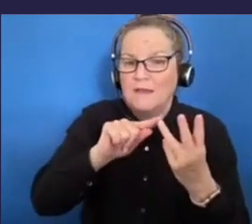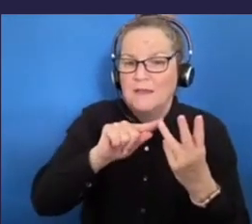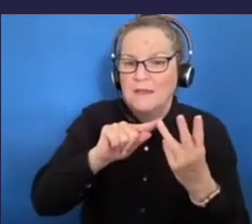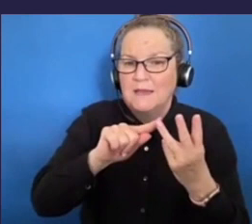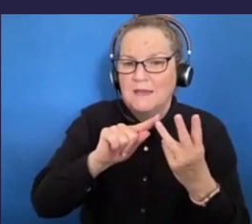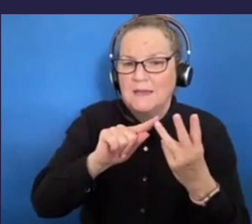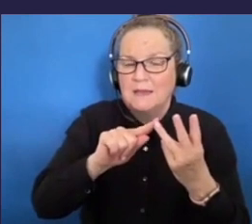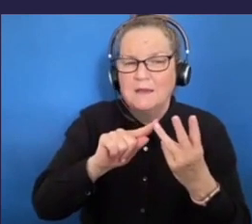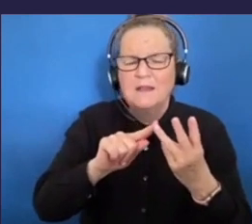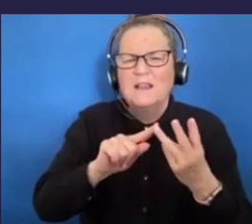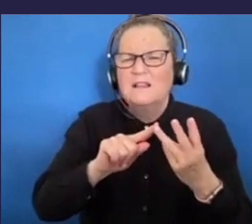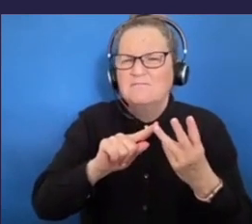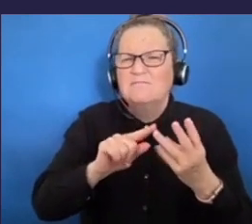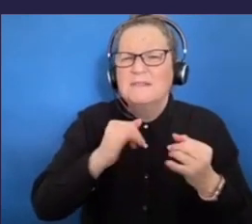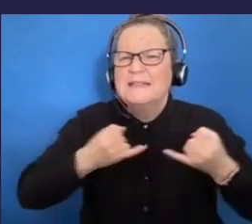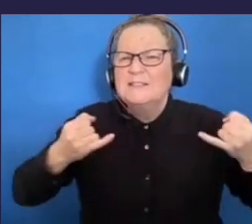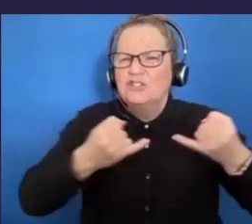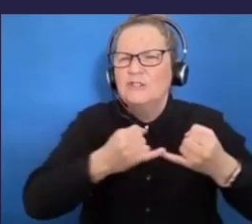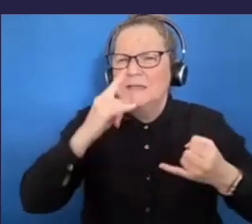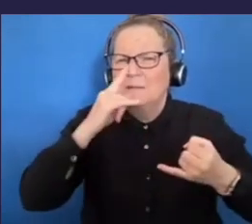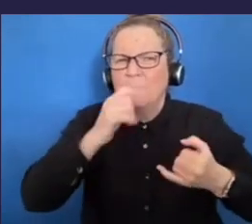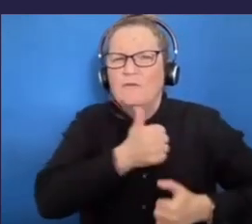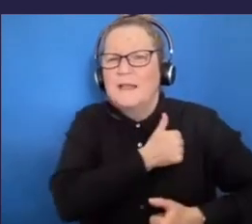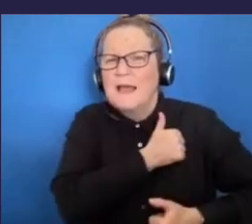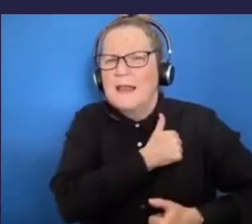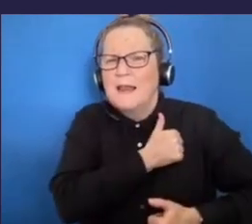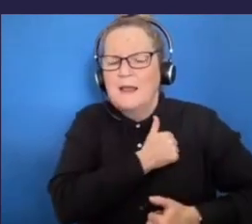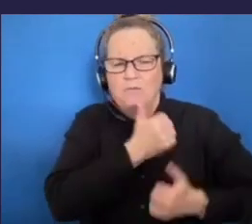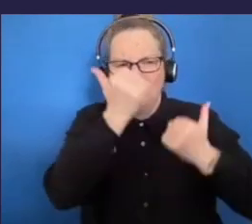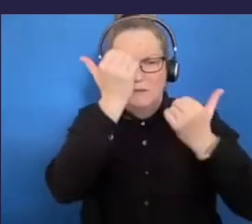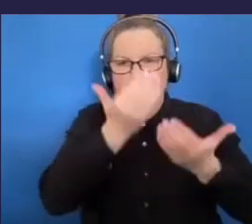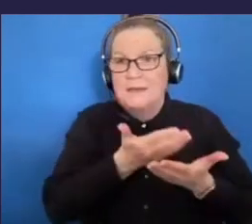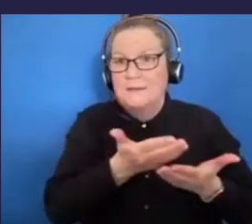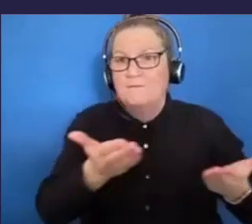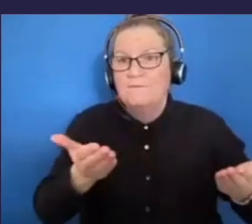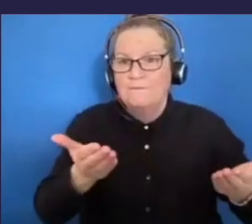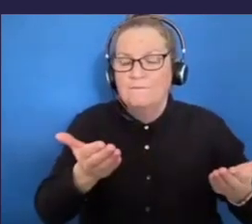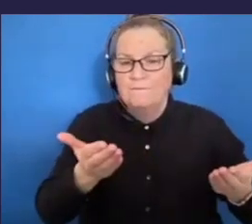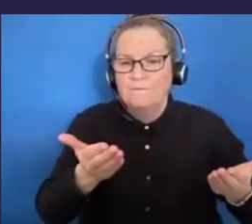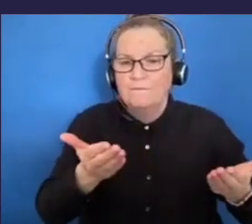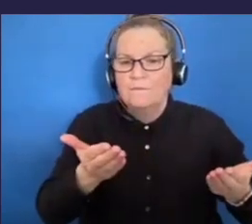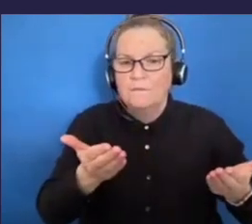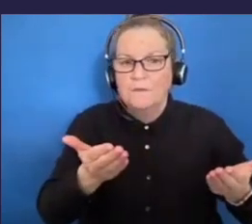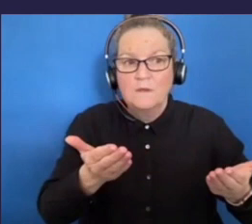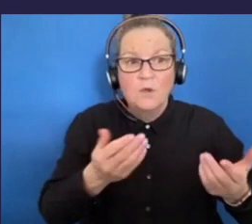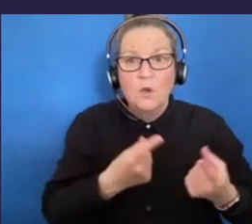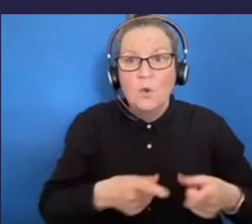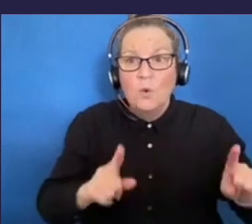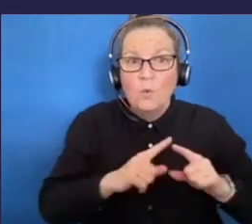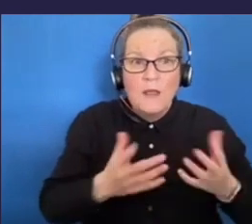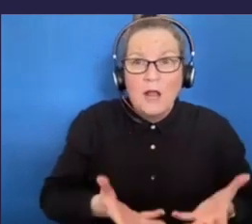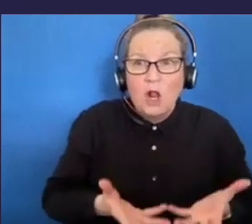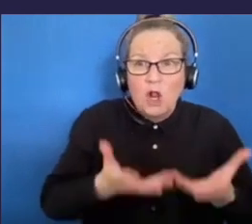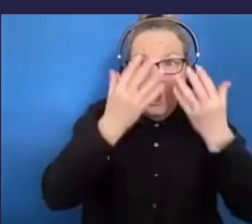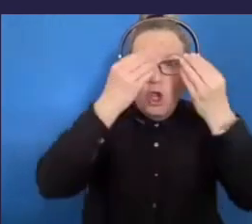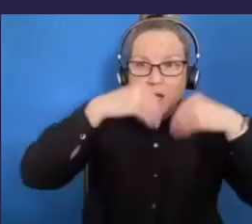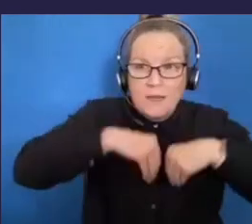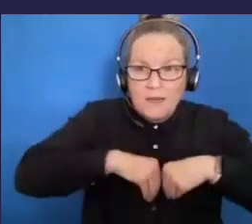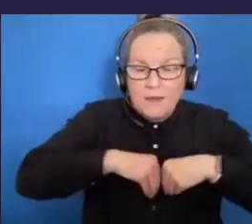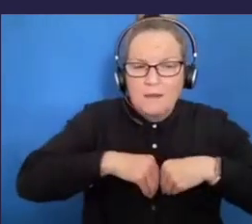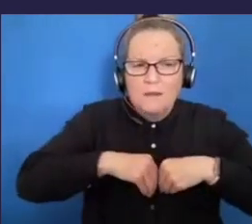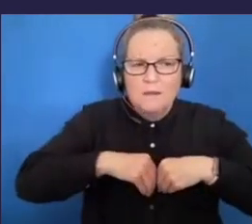Métis Nation. And so we are learning the importance of our history and how to make amends.